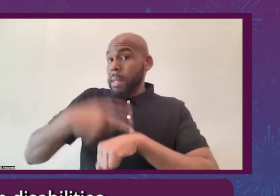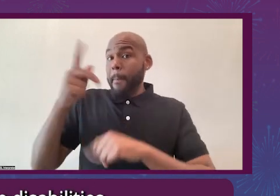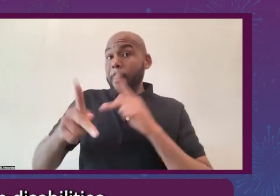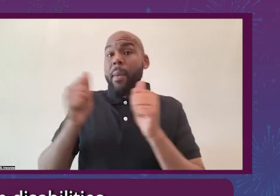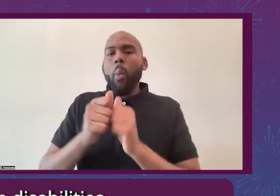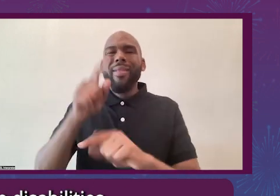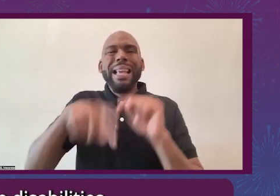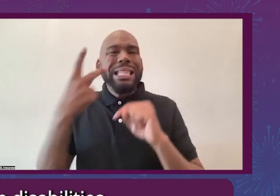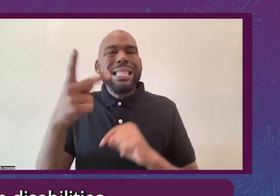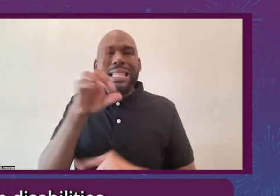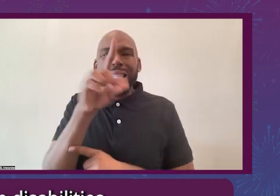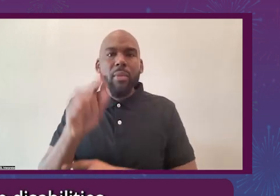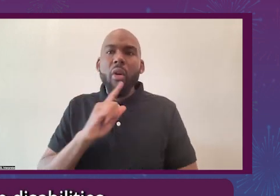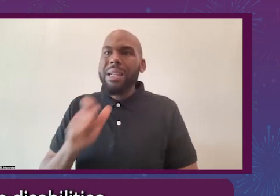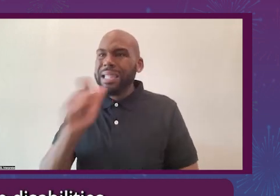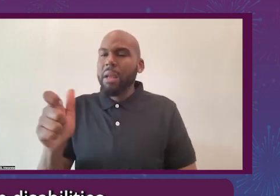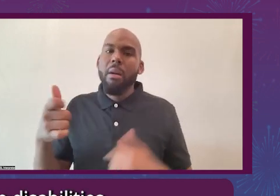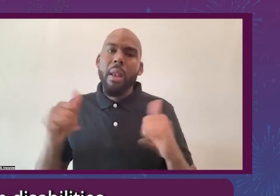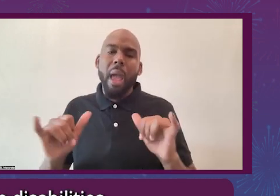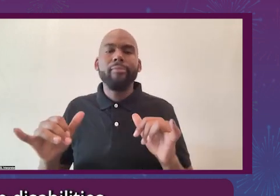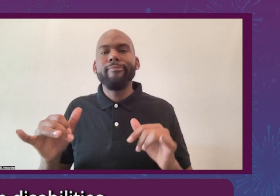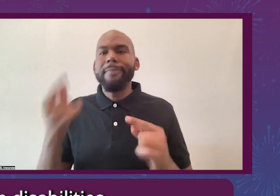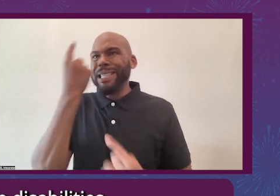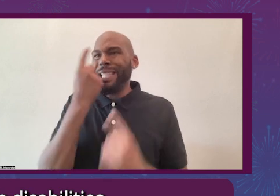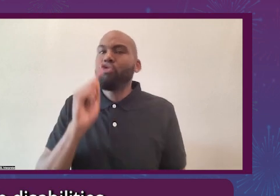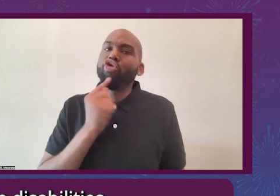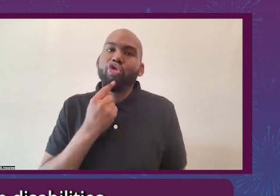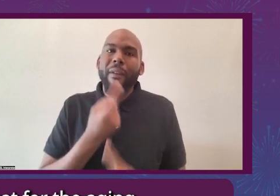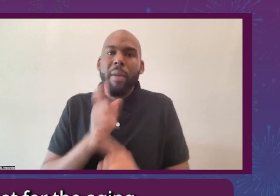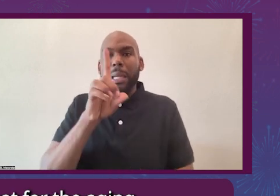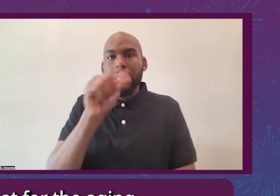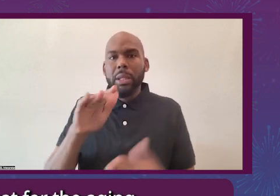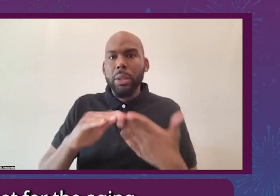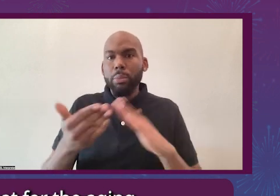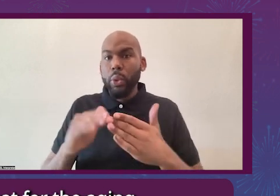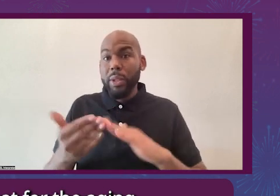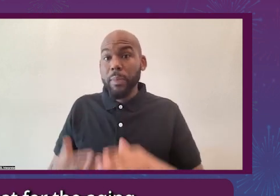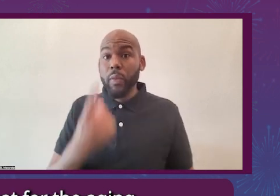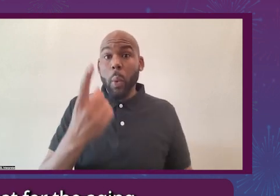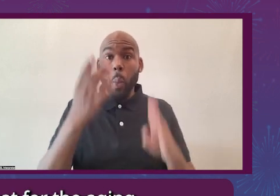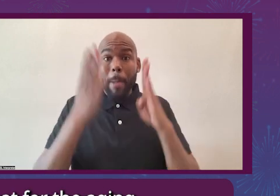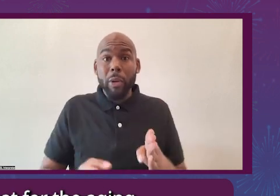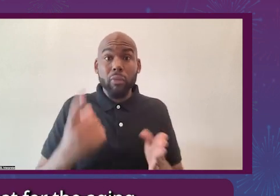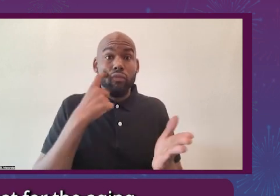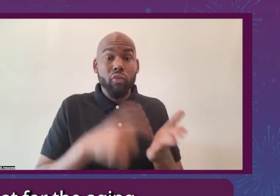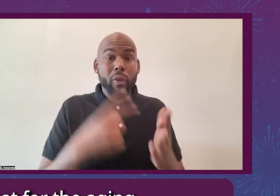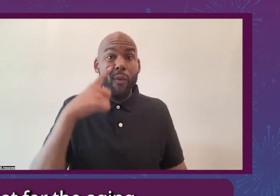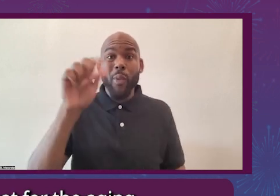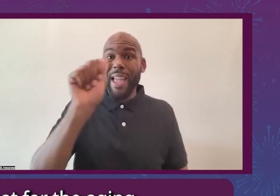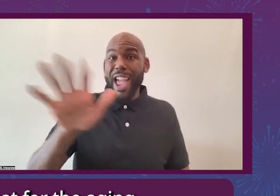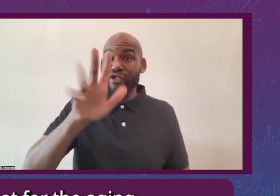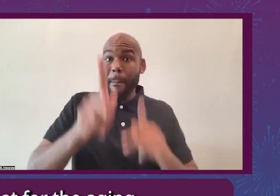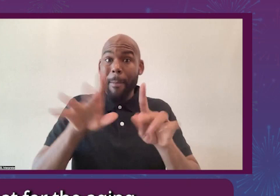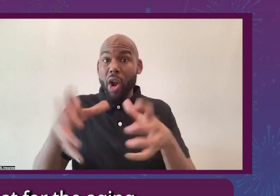once that people with invisible disabilities are still not taken as seriously by the disability community. One person noted that